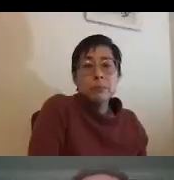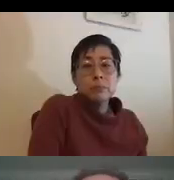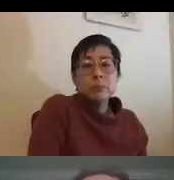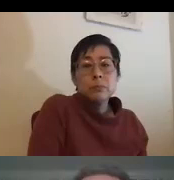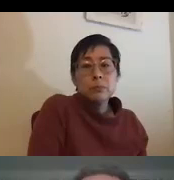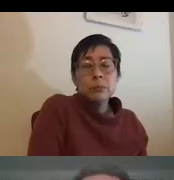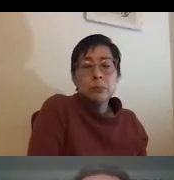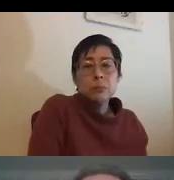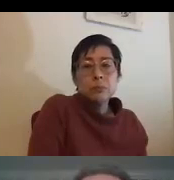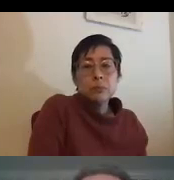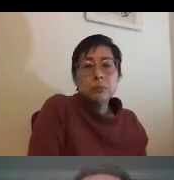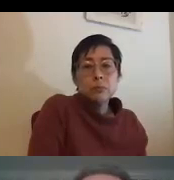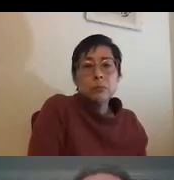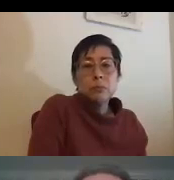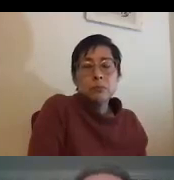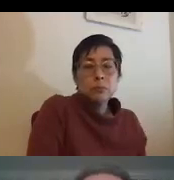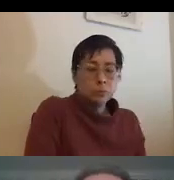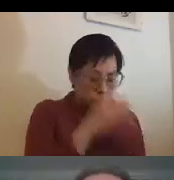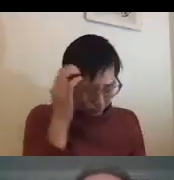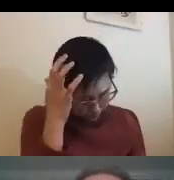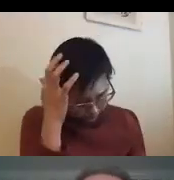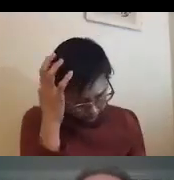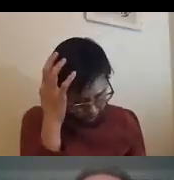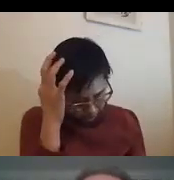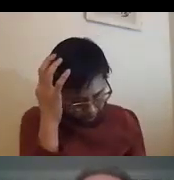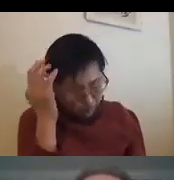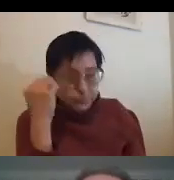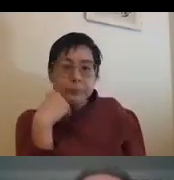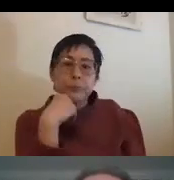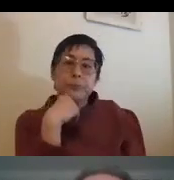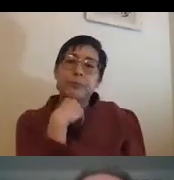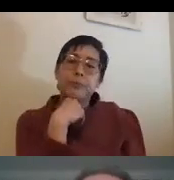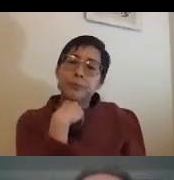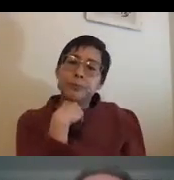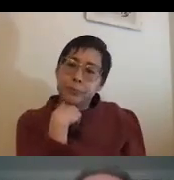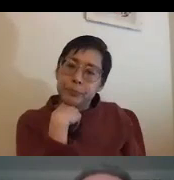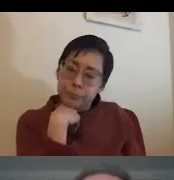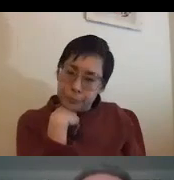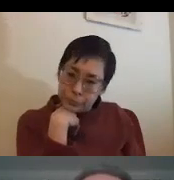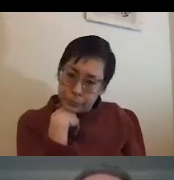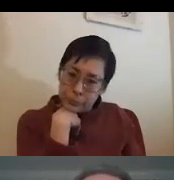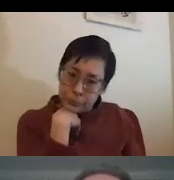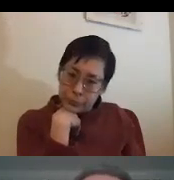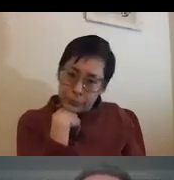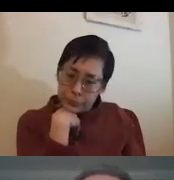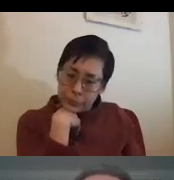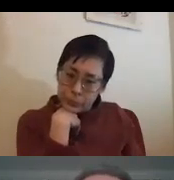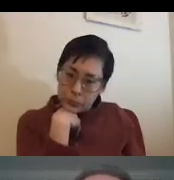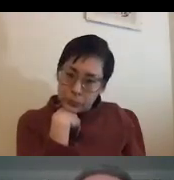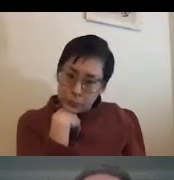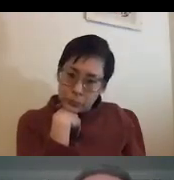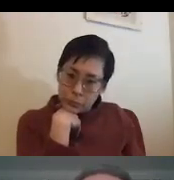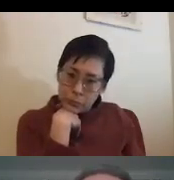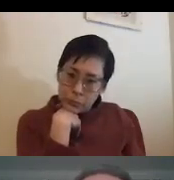So to our Mandarin interpreter, can you ask her to move over to the English channel because she might not hear